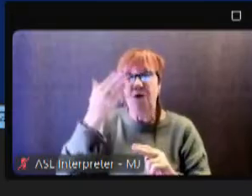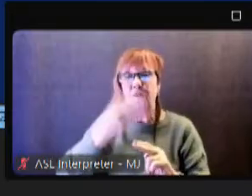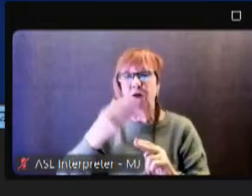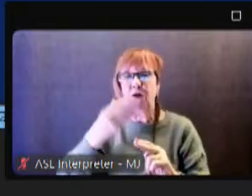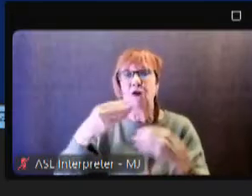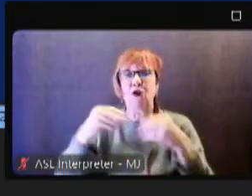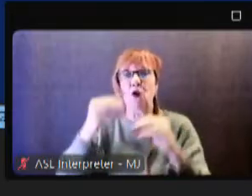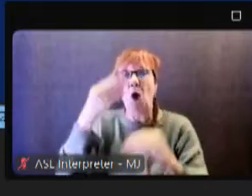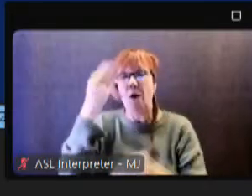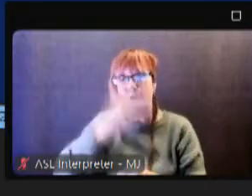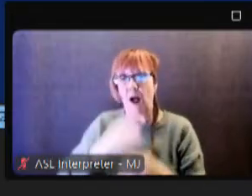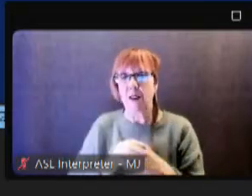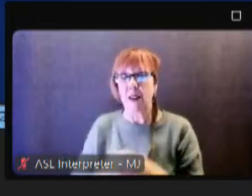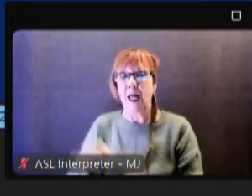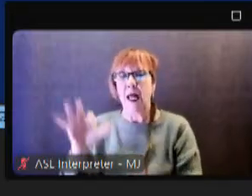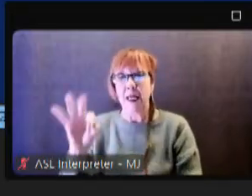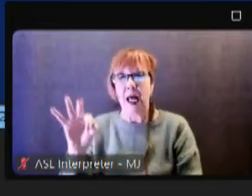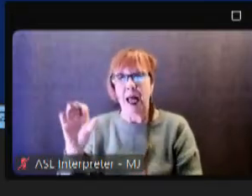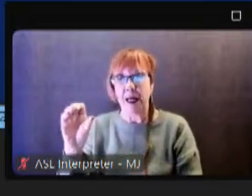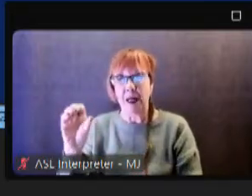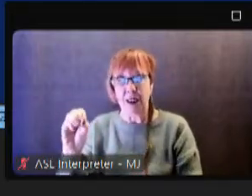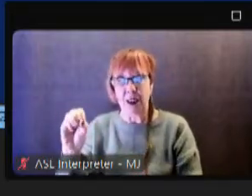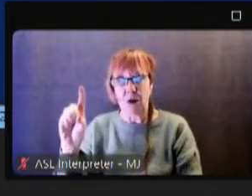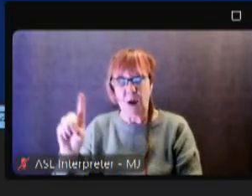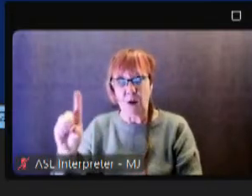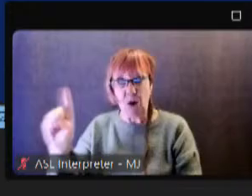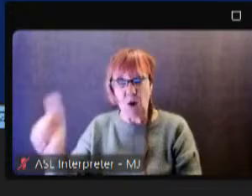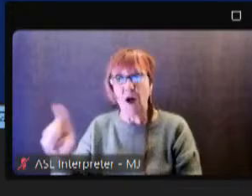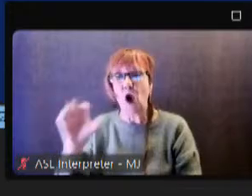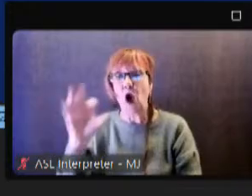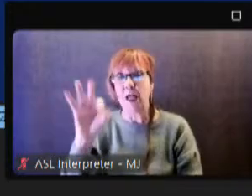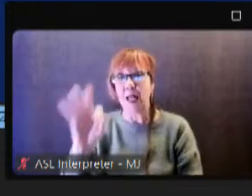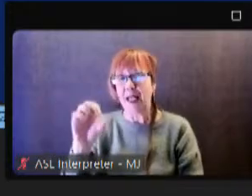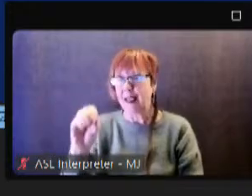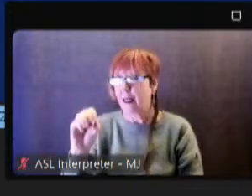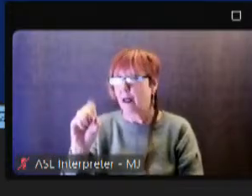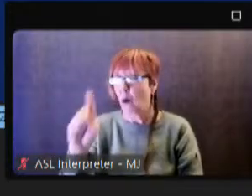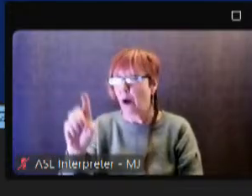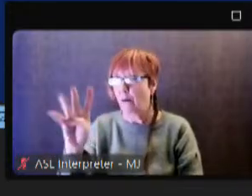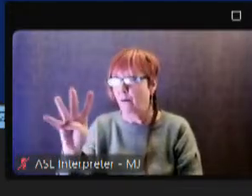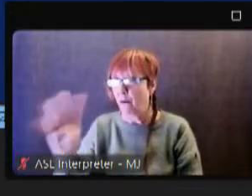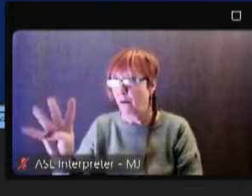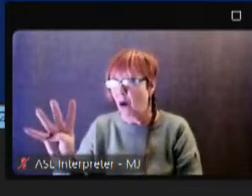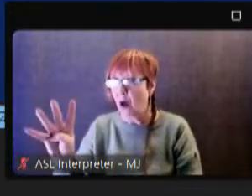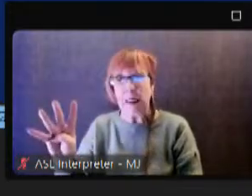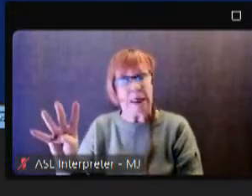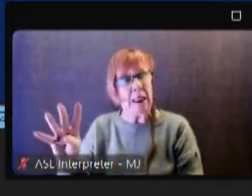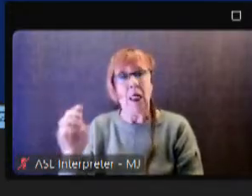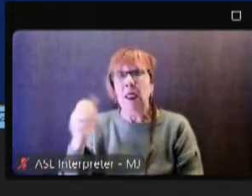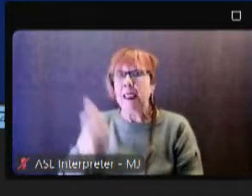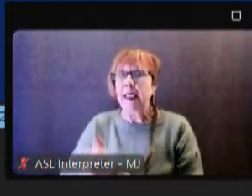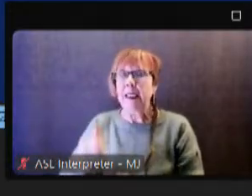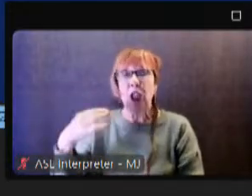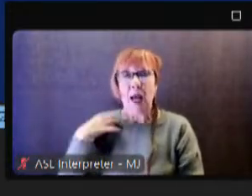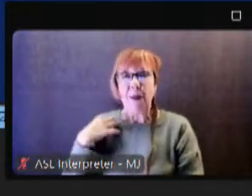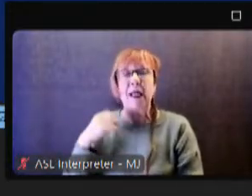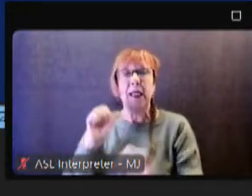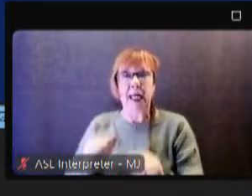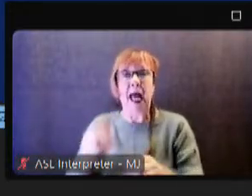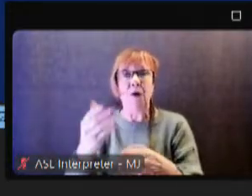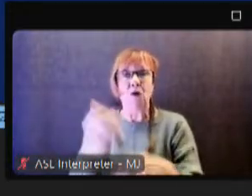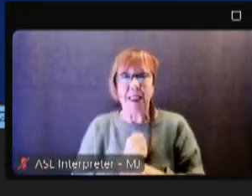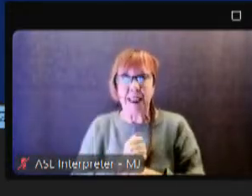or 91004. Each qualified applicant may receive up to $75,000